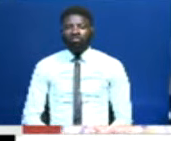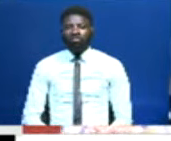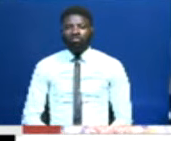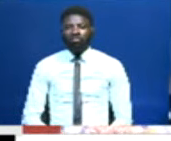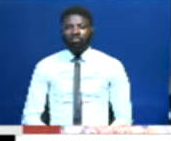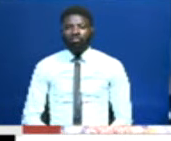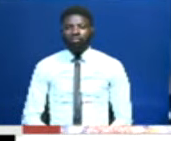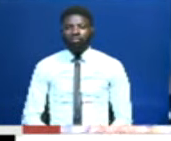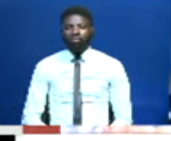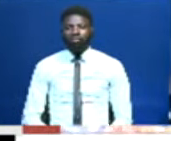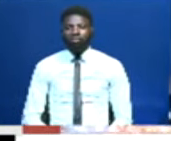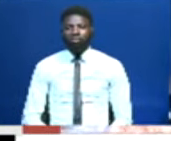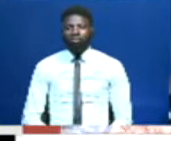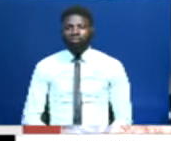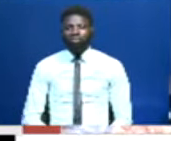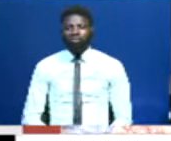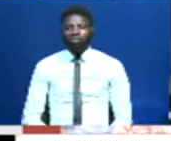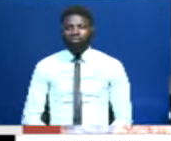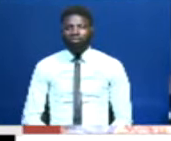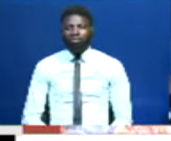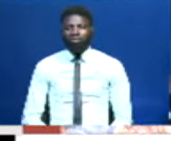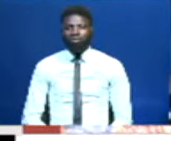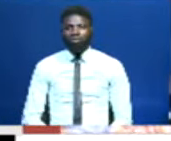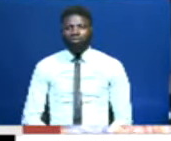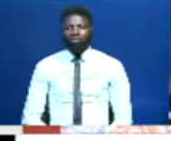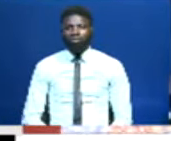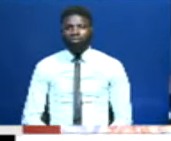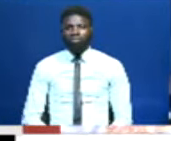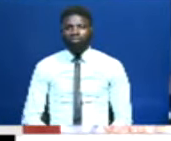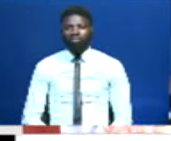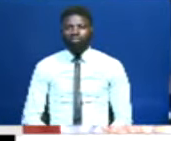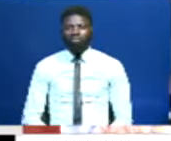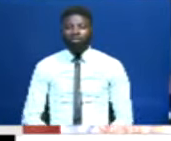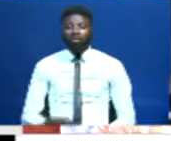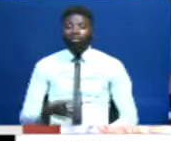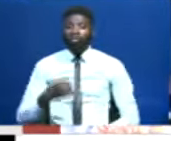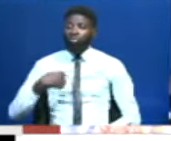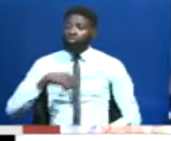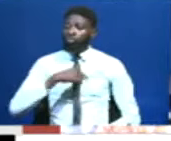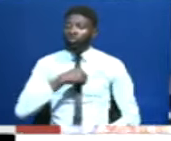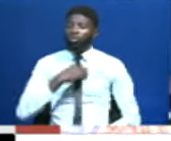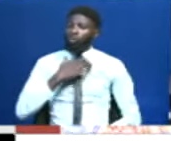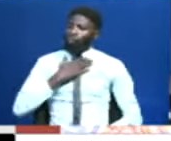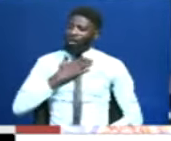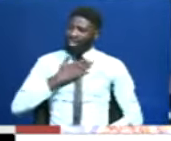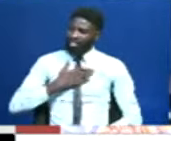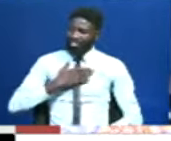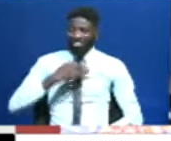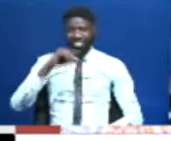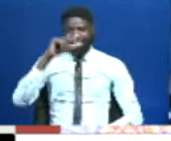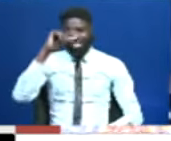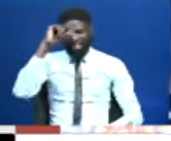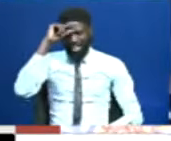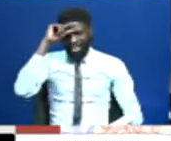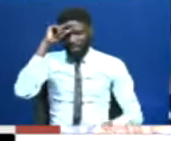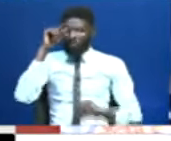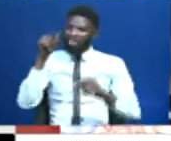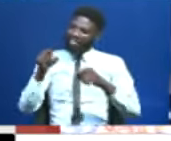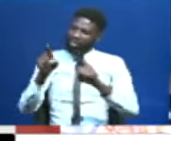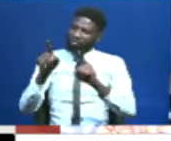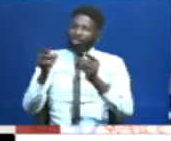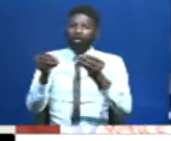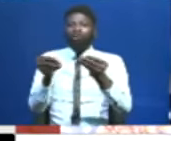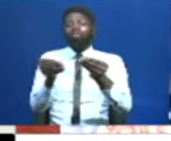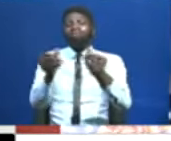We also want, eventually, the government to bring a closure to the issue of